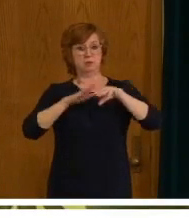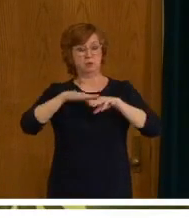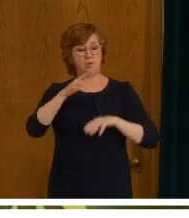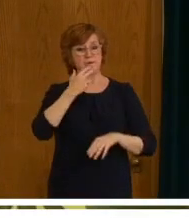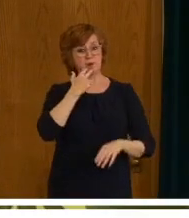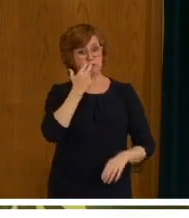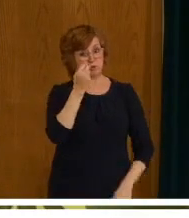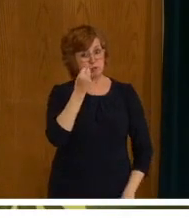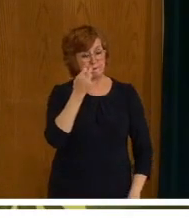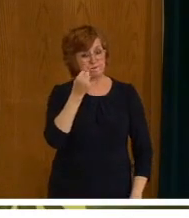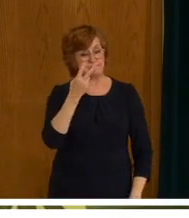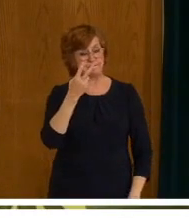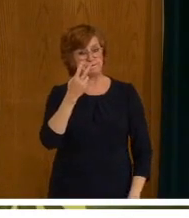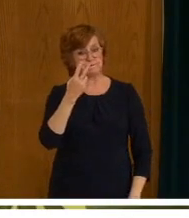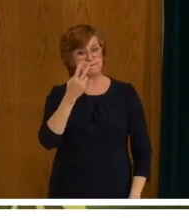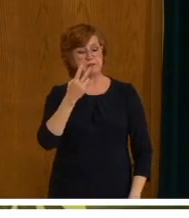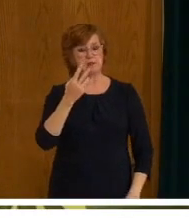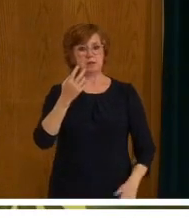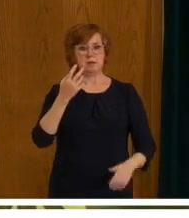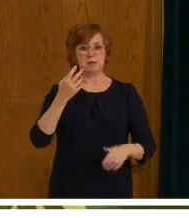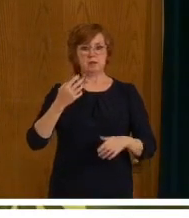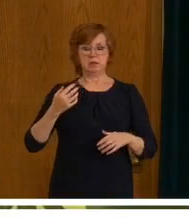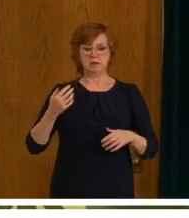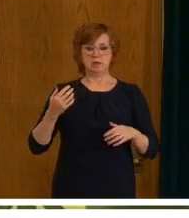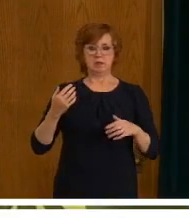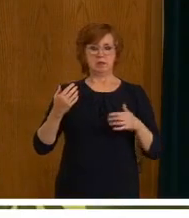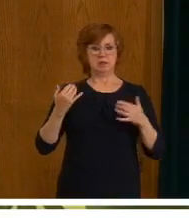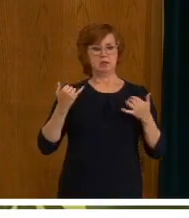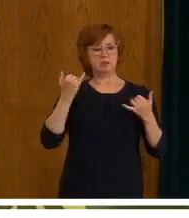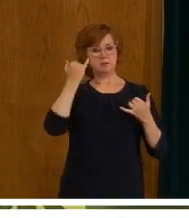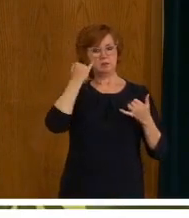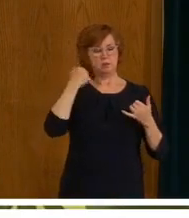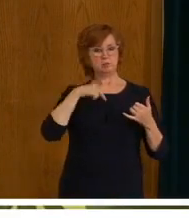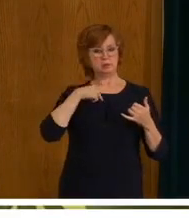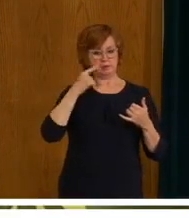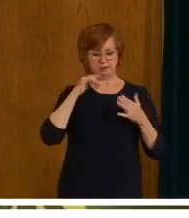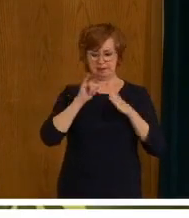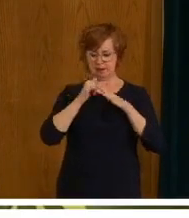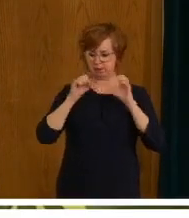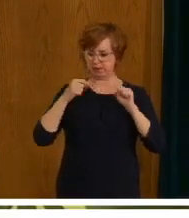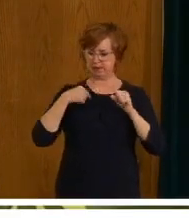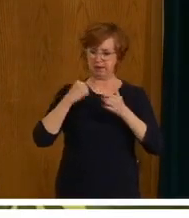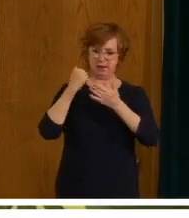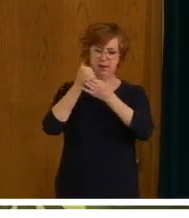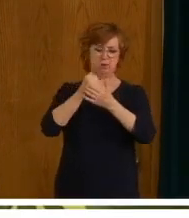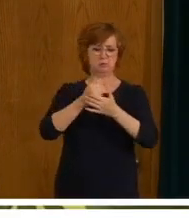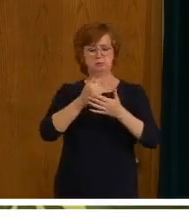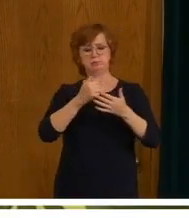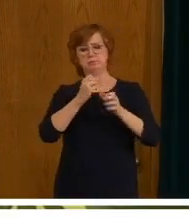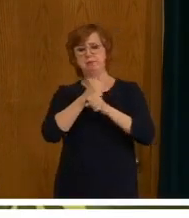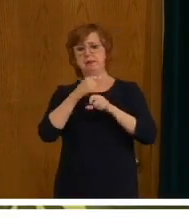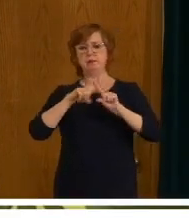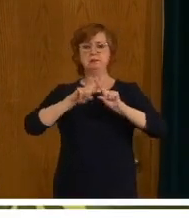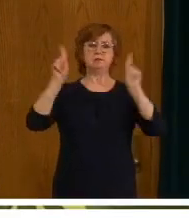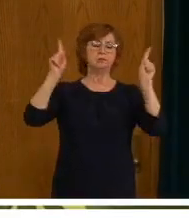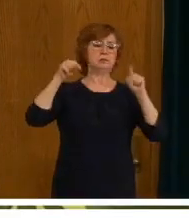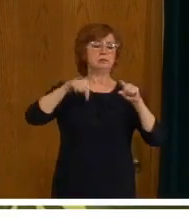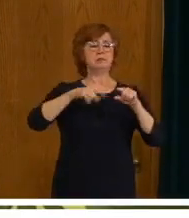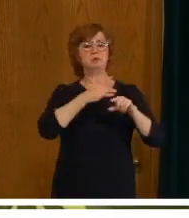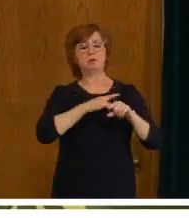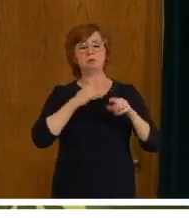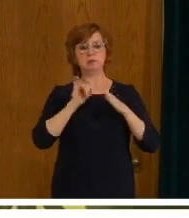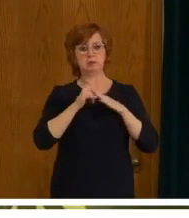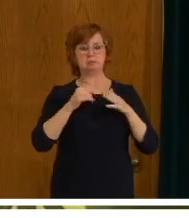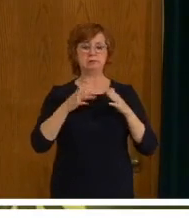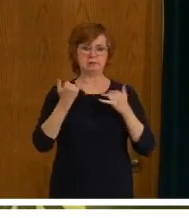That now is our time to make a difference in this province. Let's make our appointment. I know many people are busy and just maybe haven't